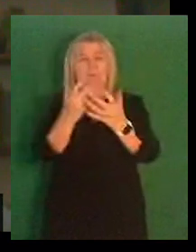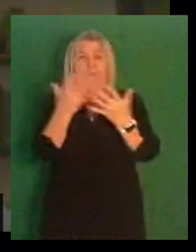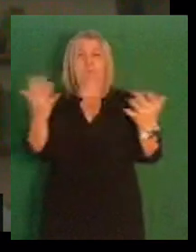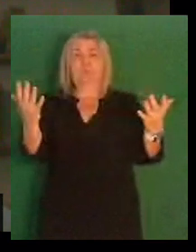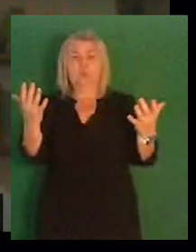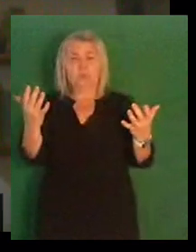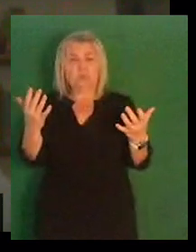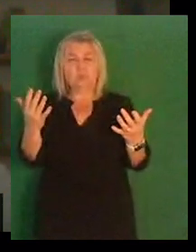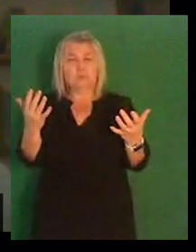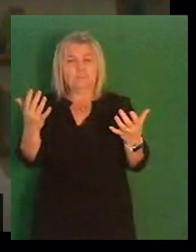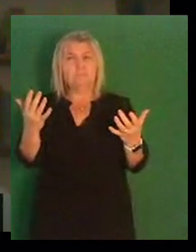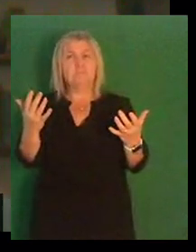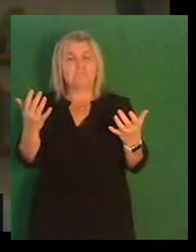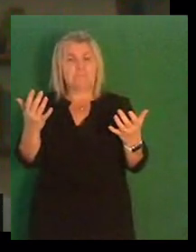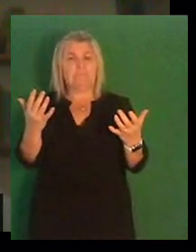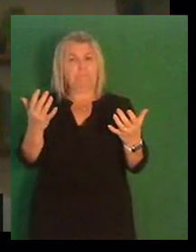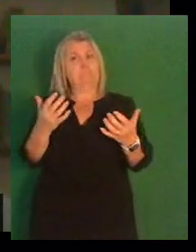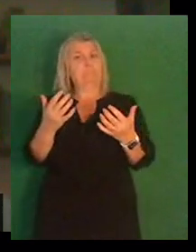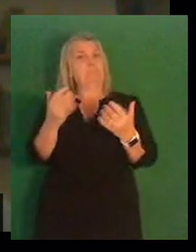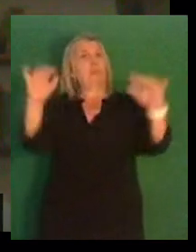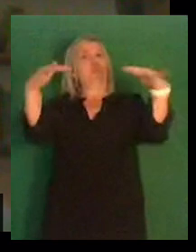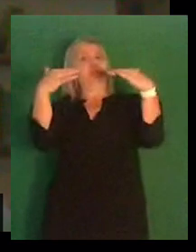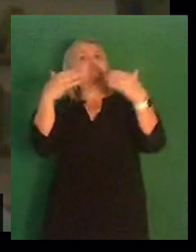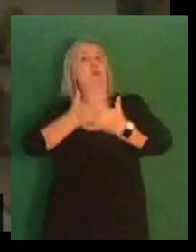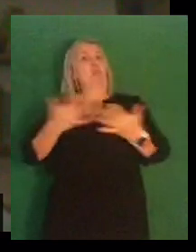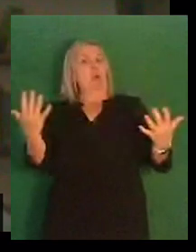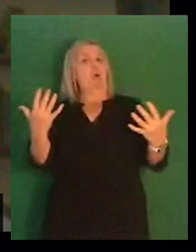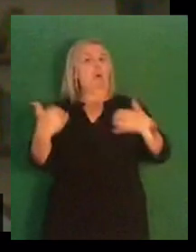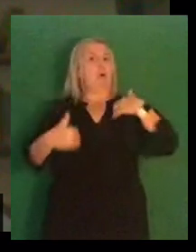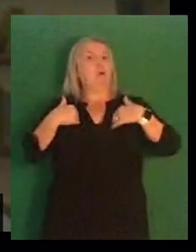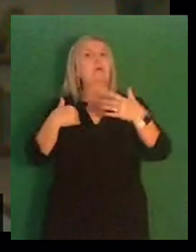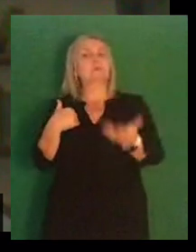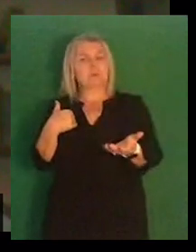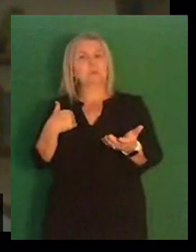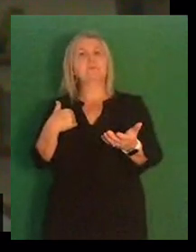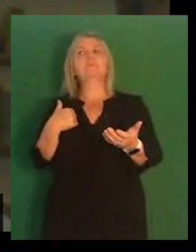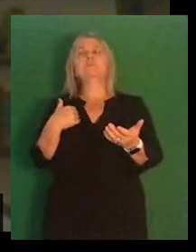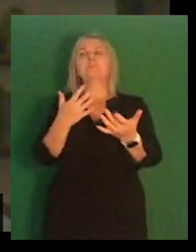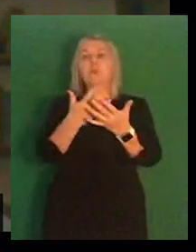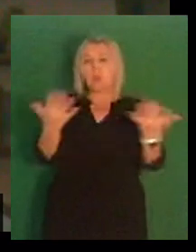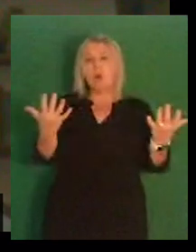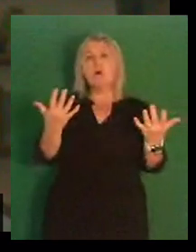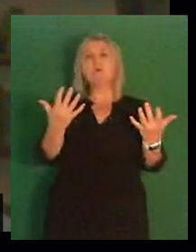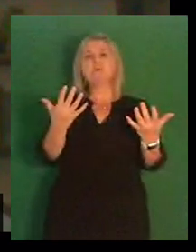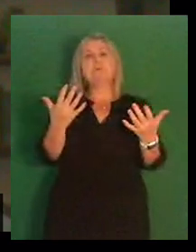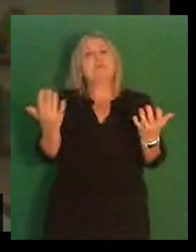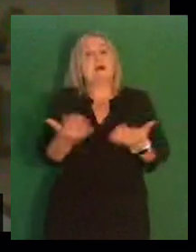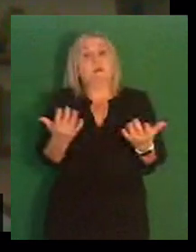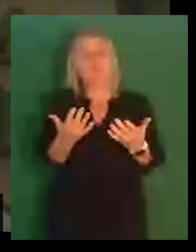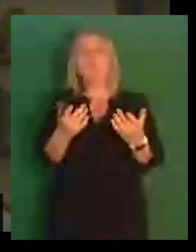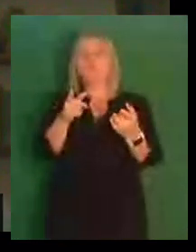and quite a good attendance, a lot of interest, and subsequently a lot of artists who have made these works have had